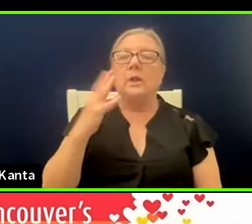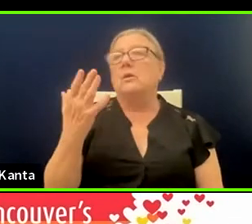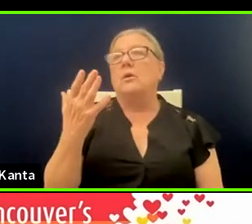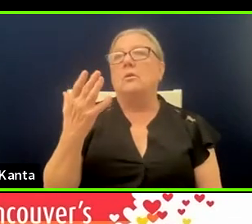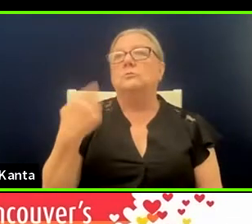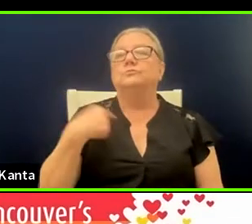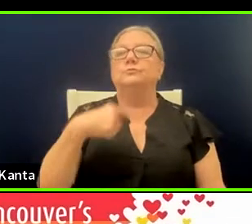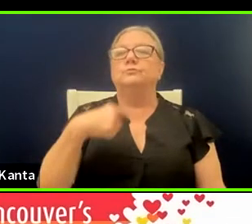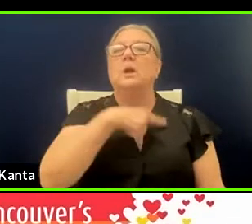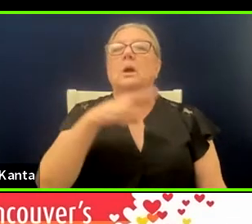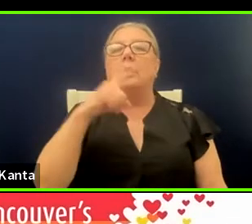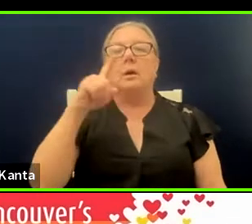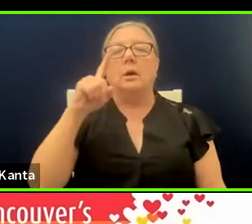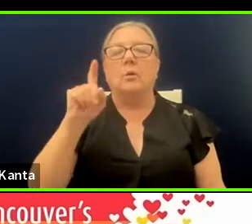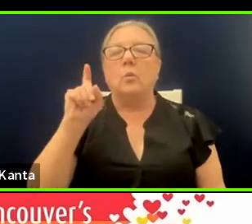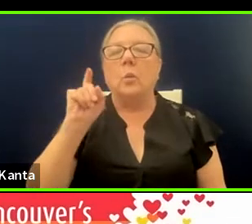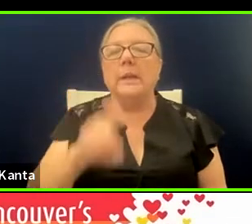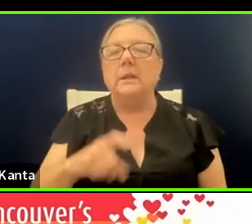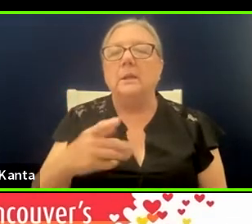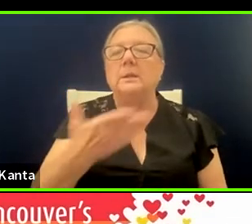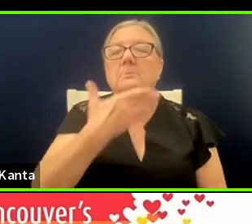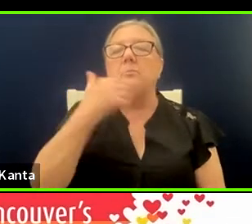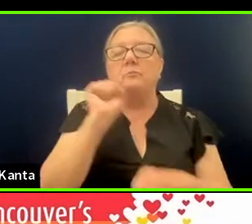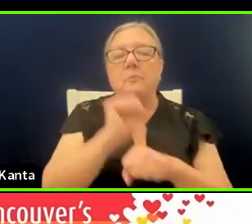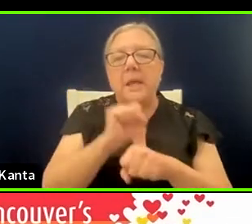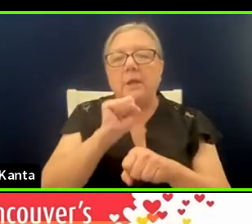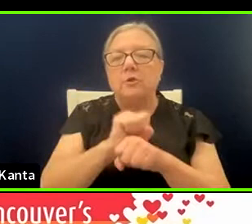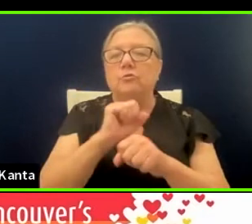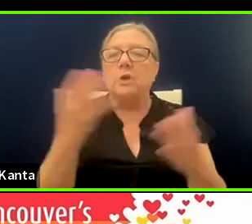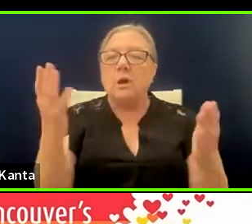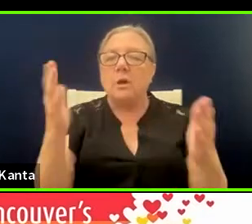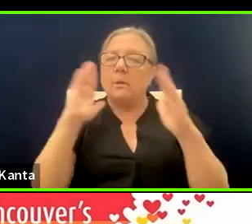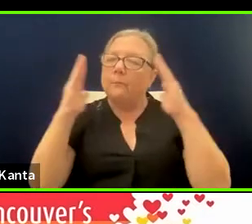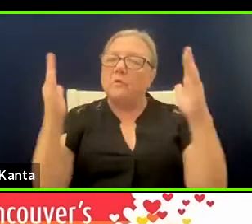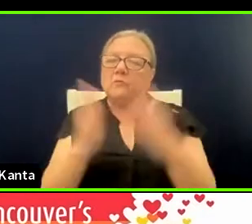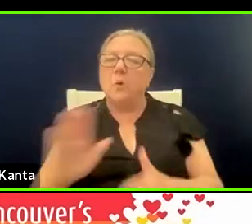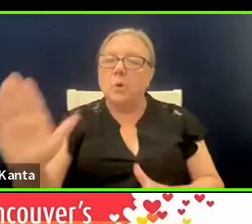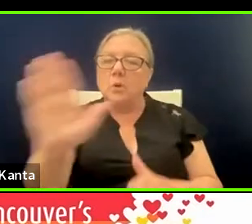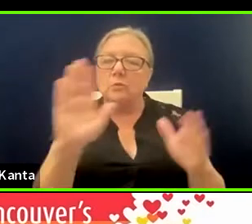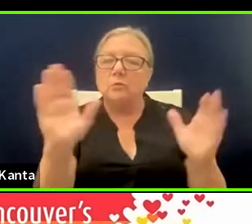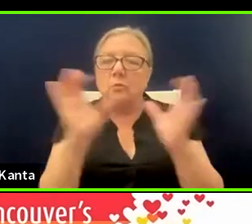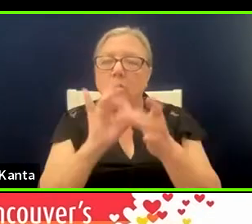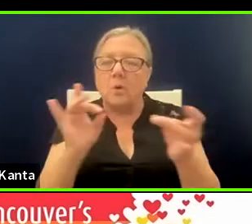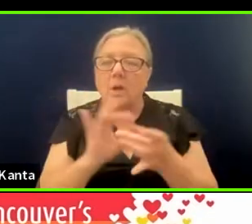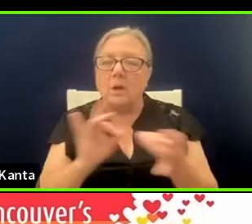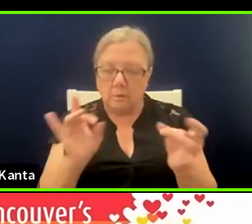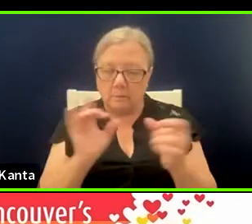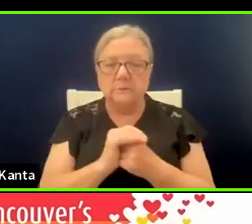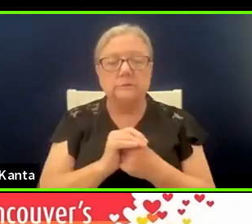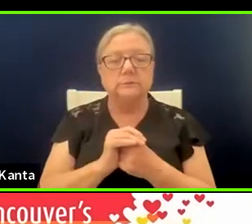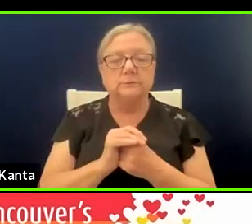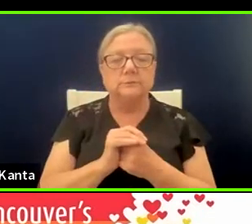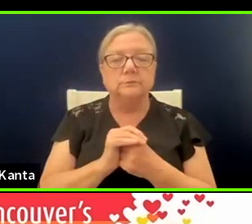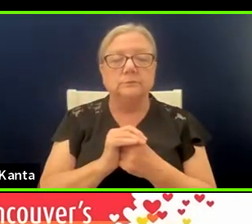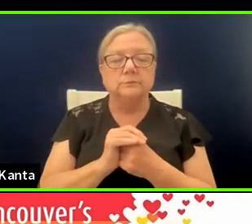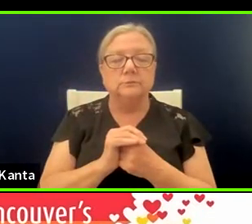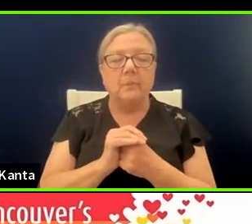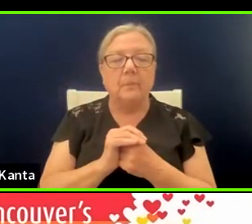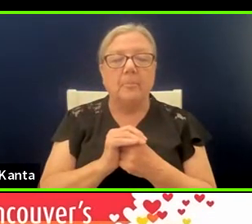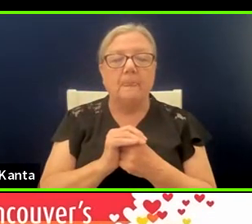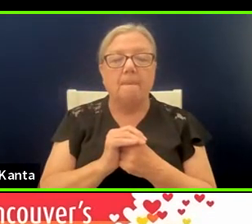of socializing, particularly with this group, as to where that occurred, and kind of have the